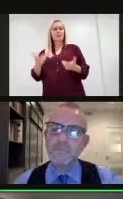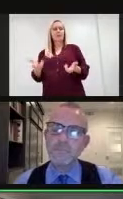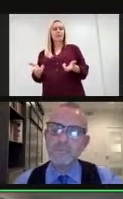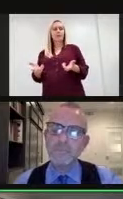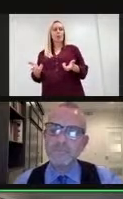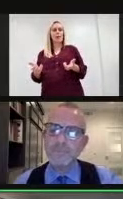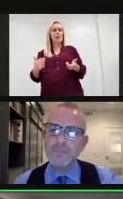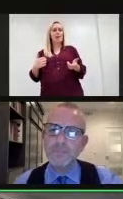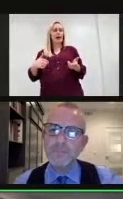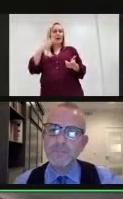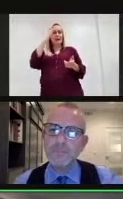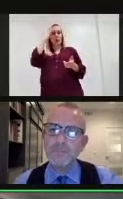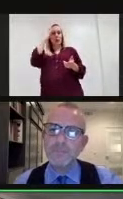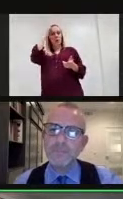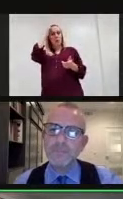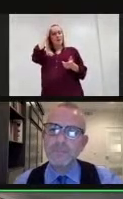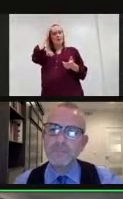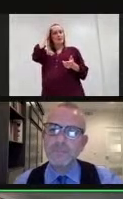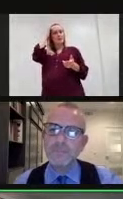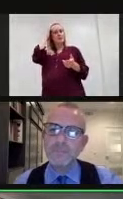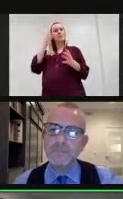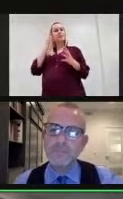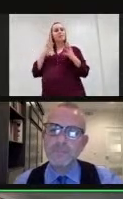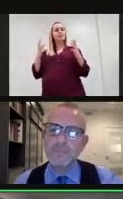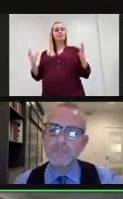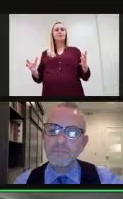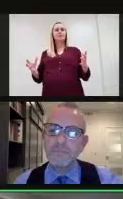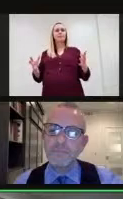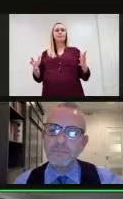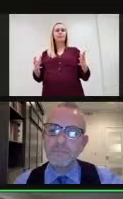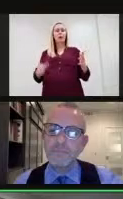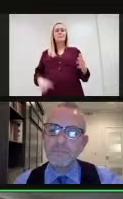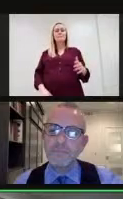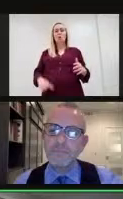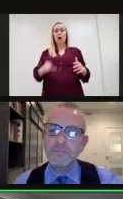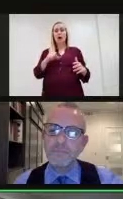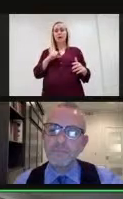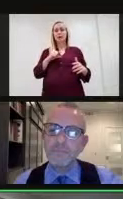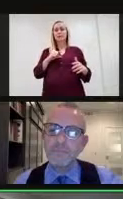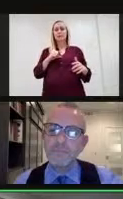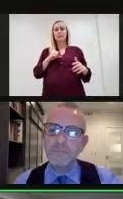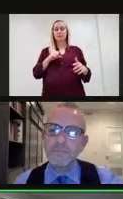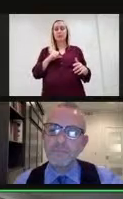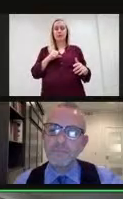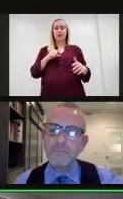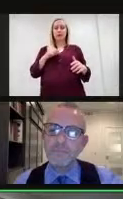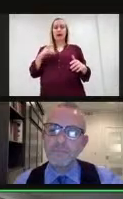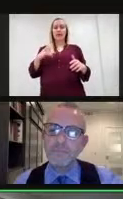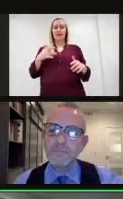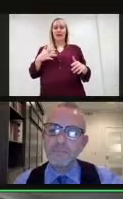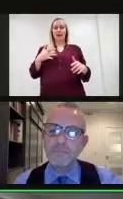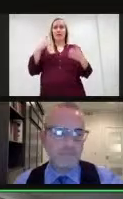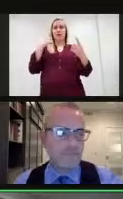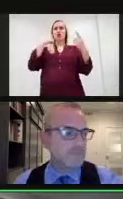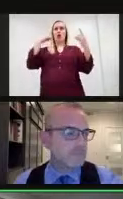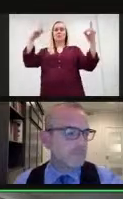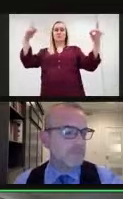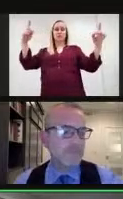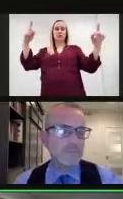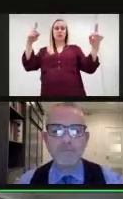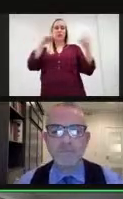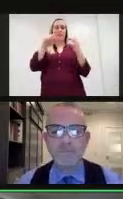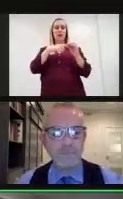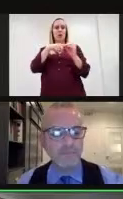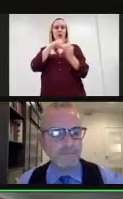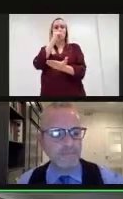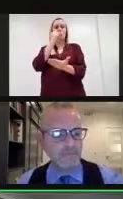I know that there's a lot of pride and, you know, sense of achievement around like the